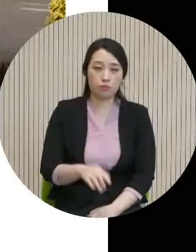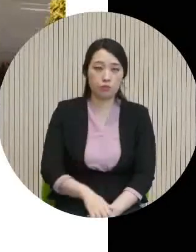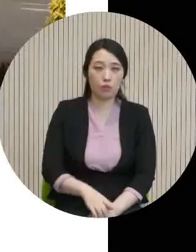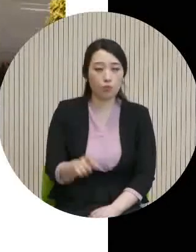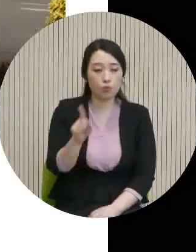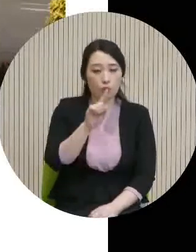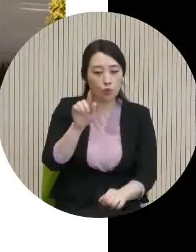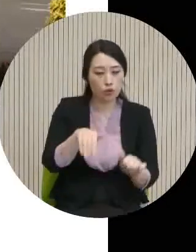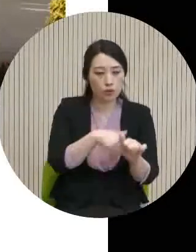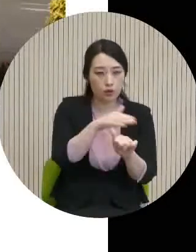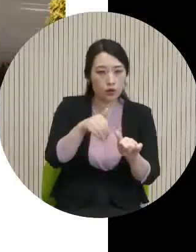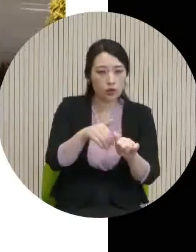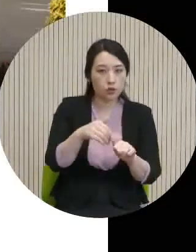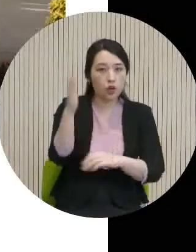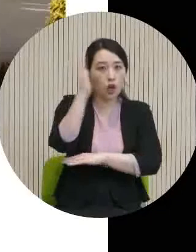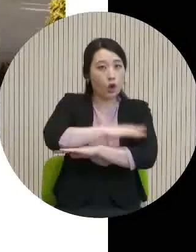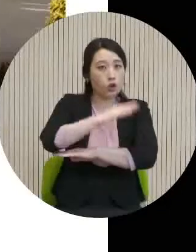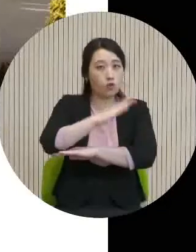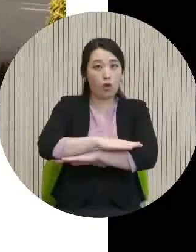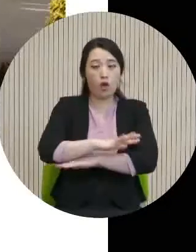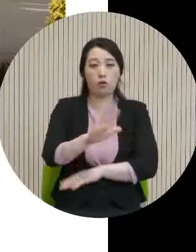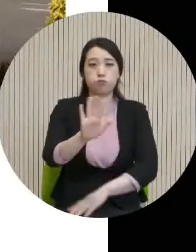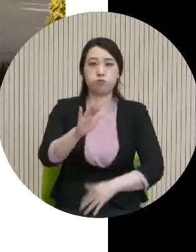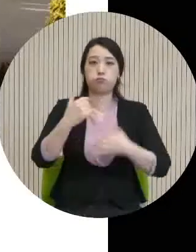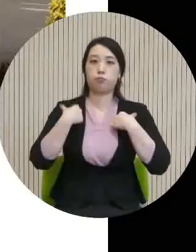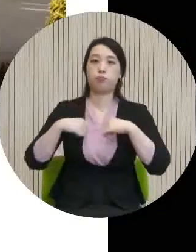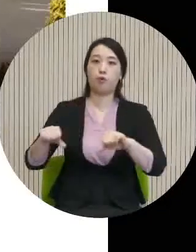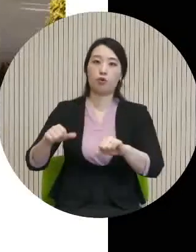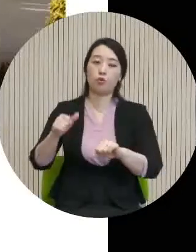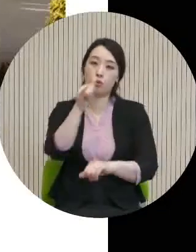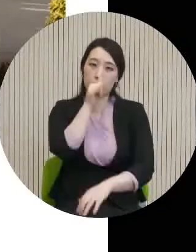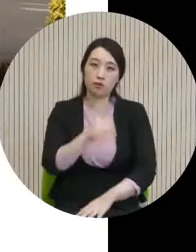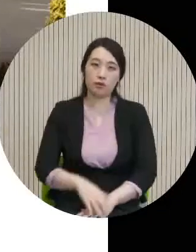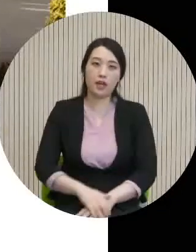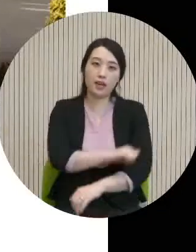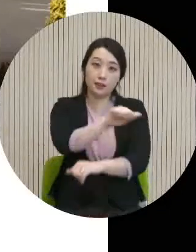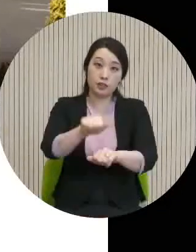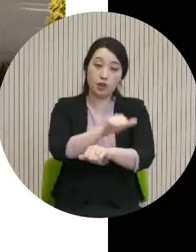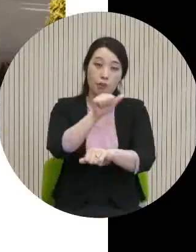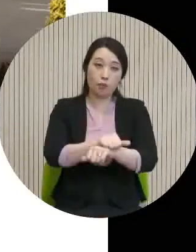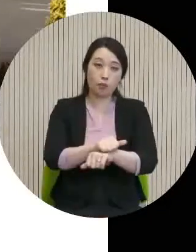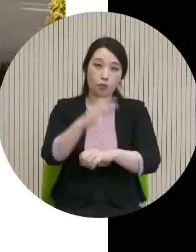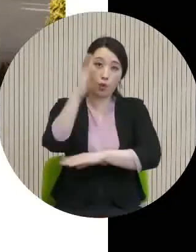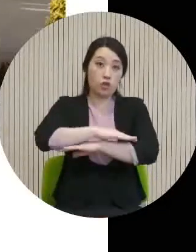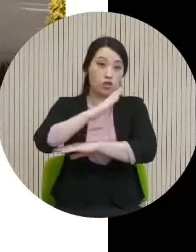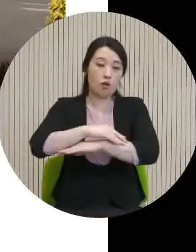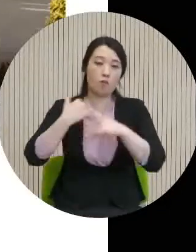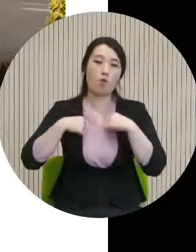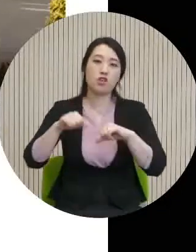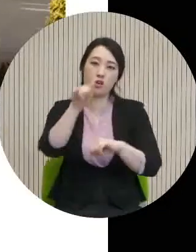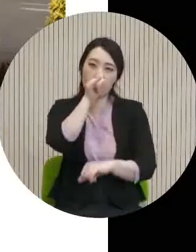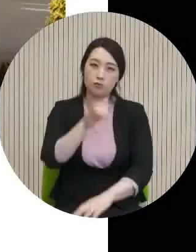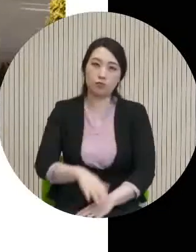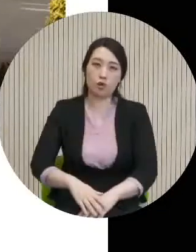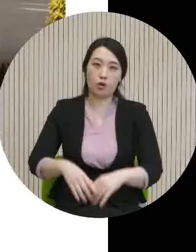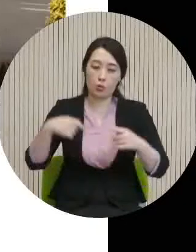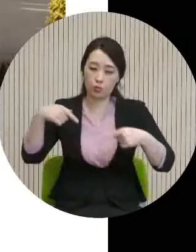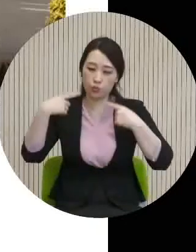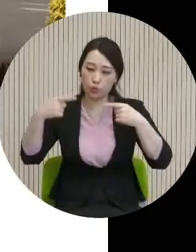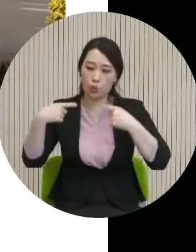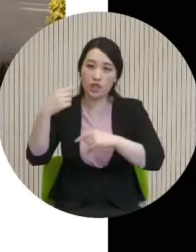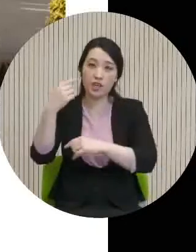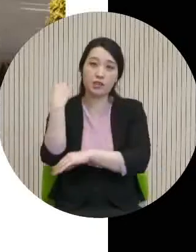versions altogether. There is one such newspaper in Singapore, it's given up its print edition altogether. It's now purely